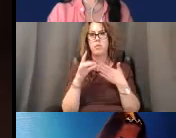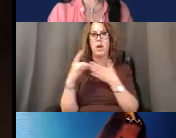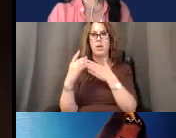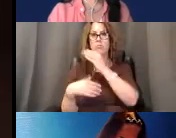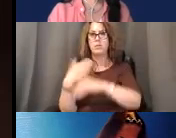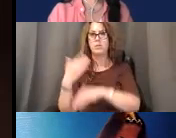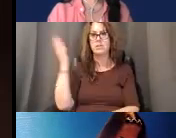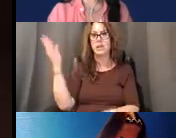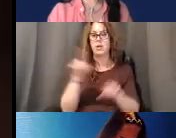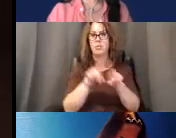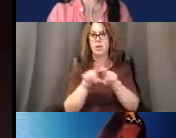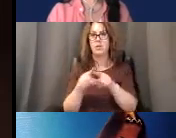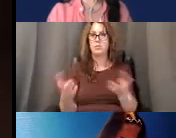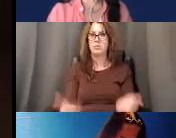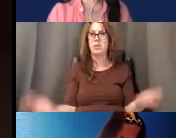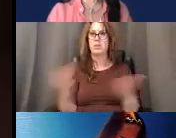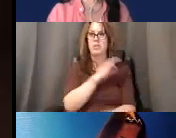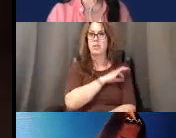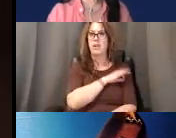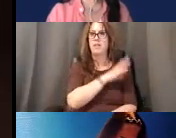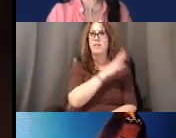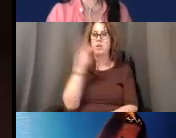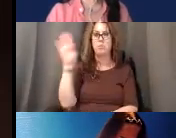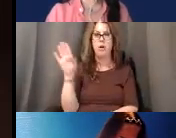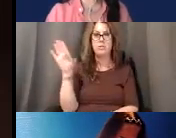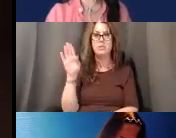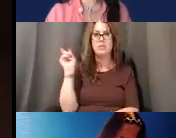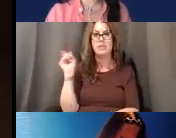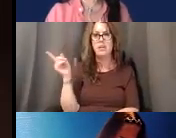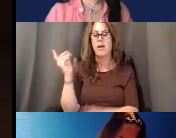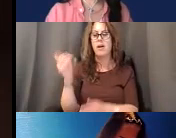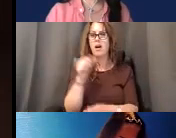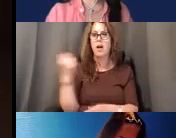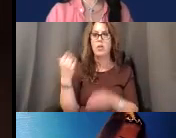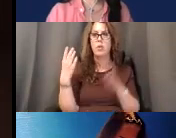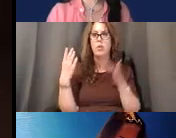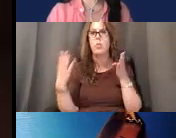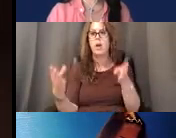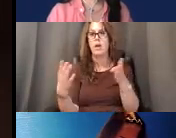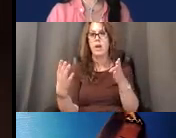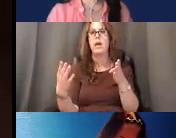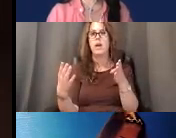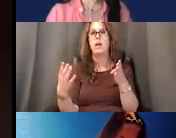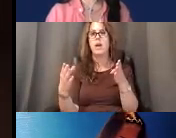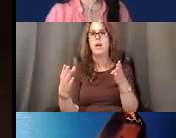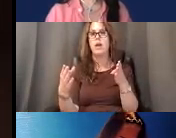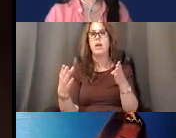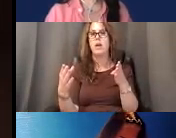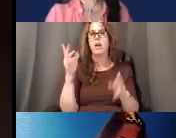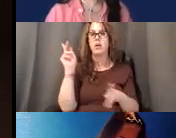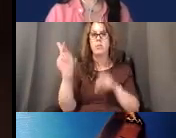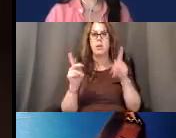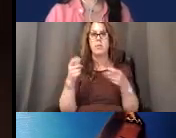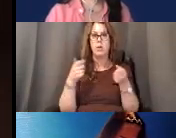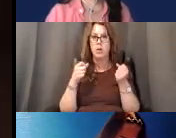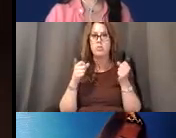here in this country, in Philadelphia and Boston, different places. But just another way that folks are trying to get to a better place